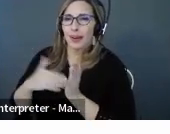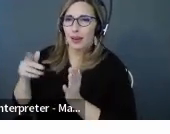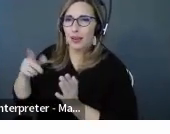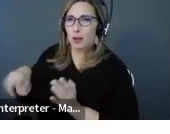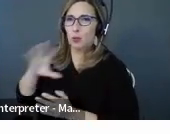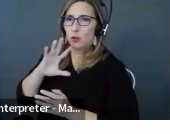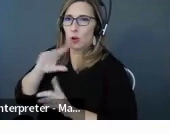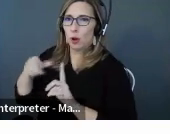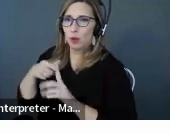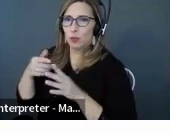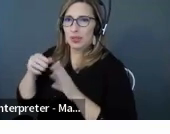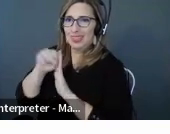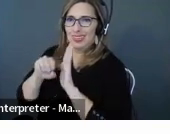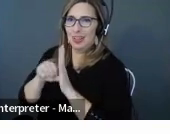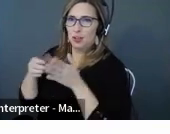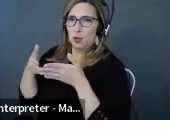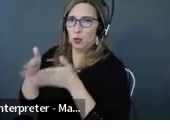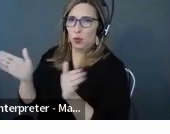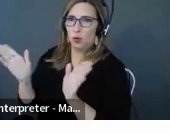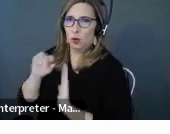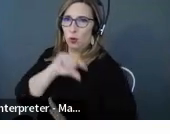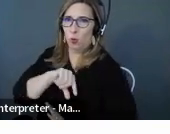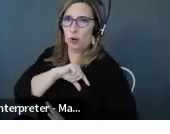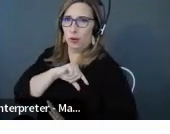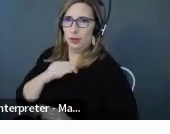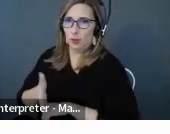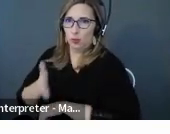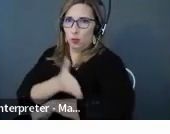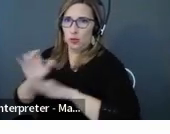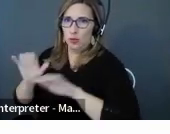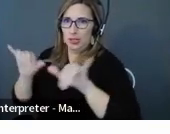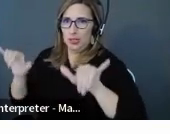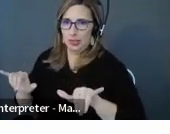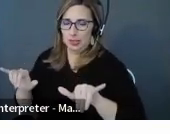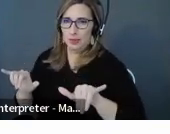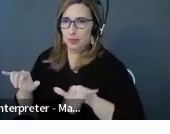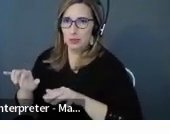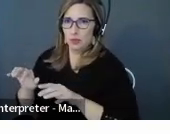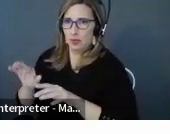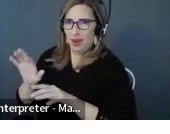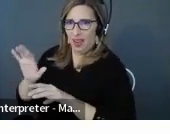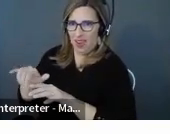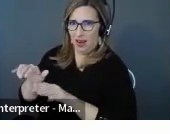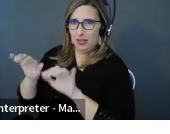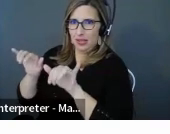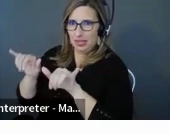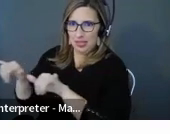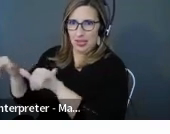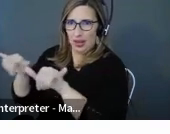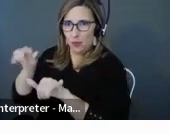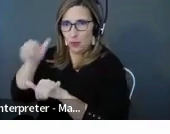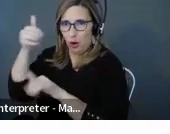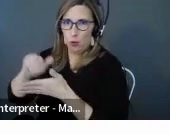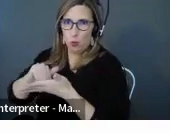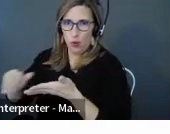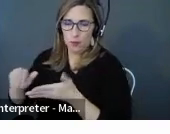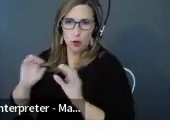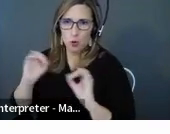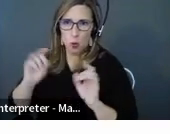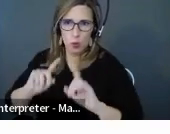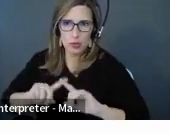overall quality improvement system, and that is the same as for other waivers. There's not a difference.